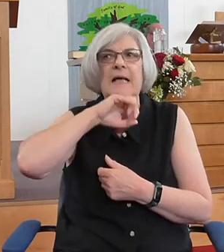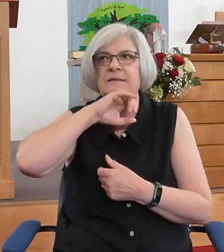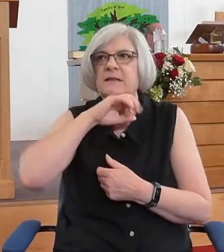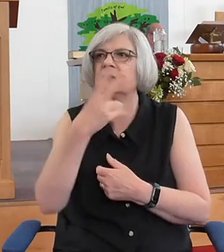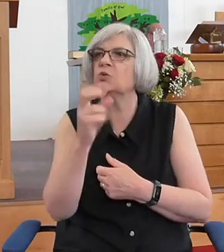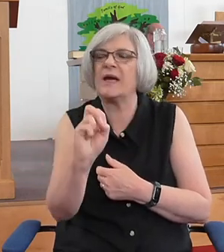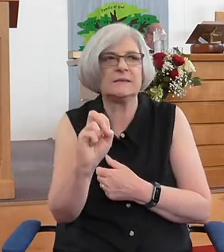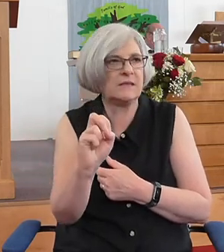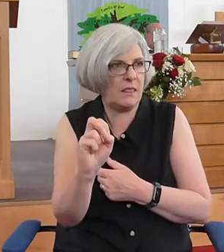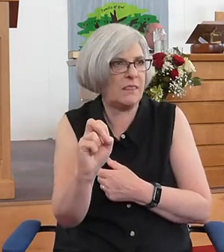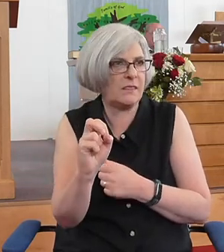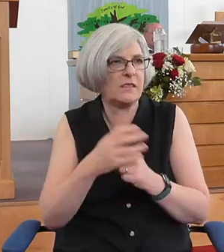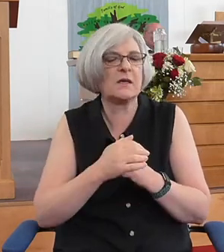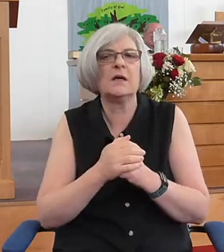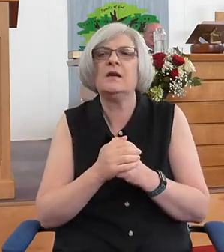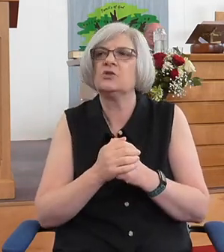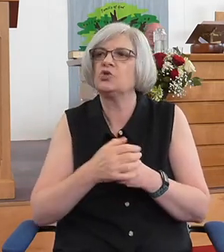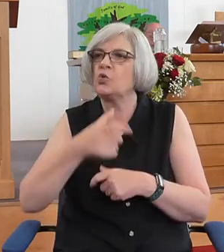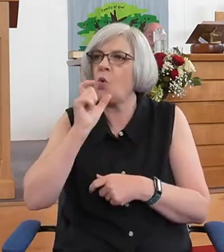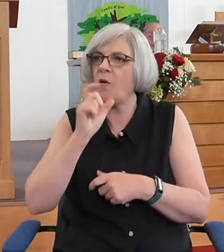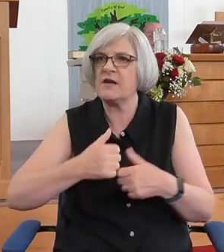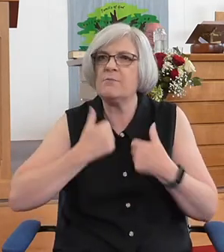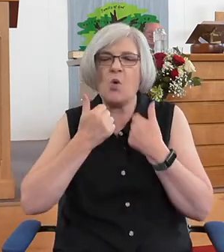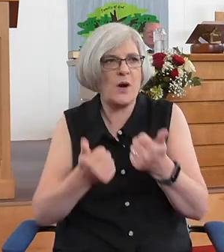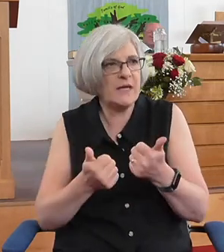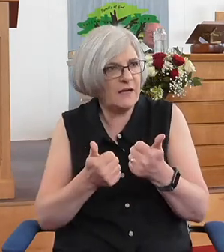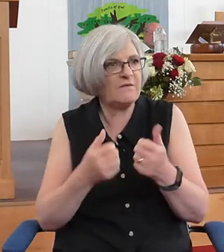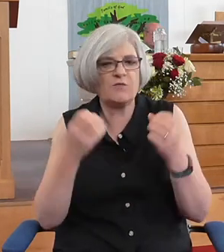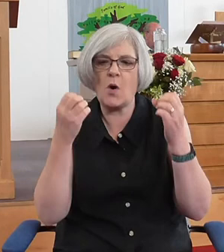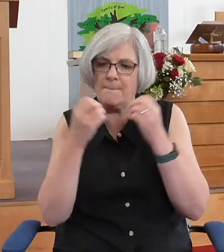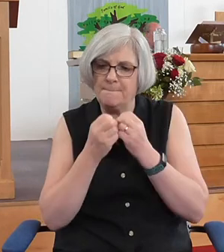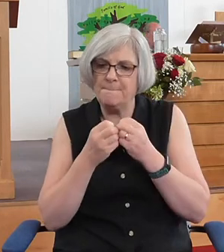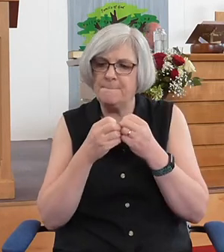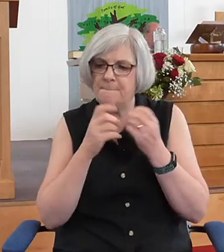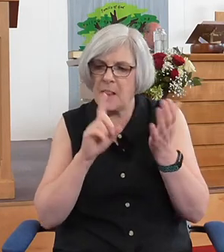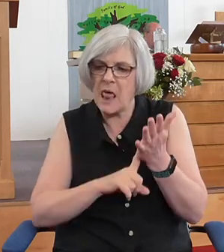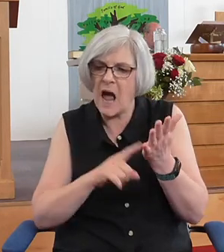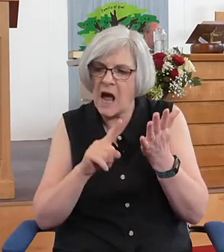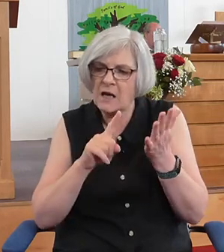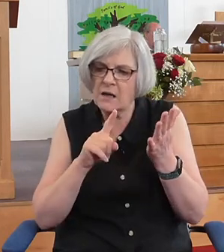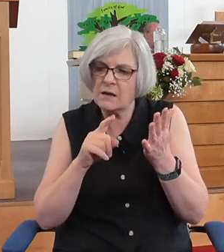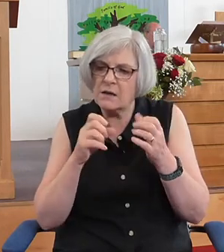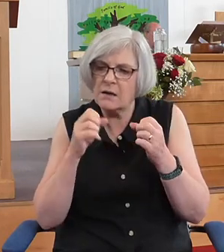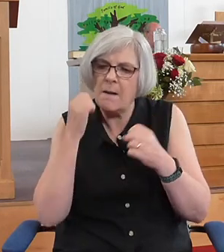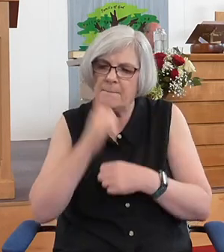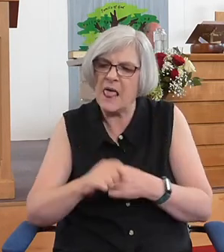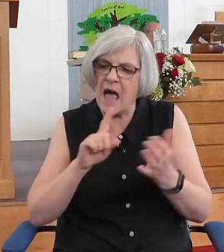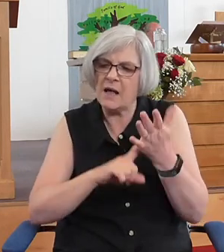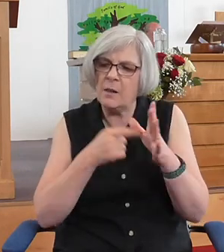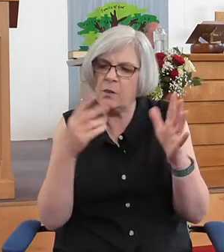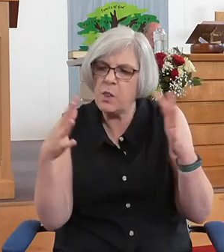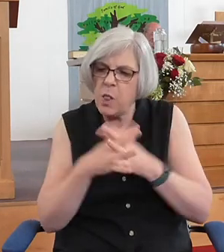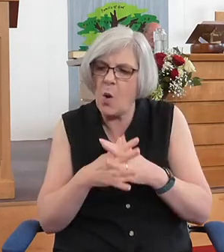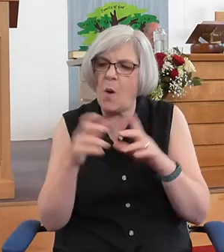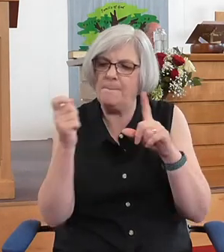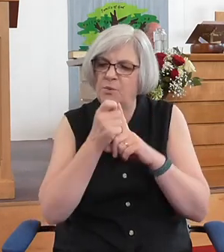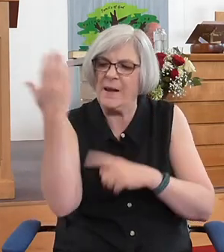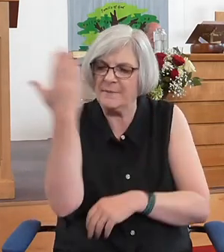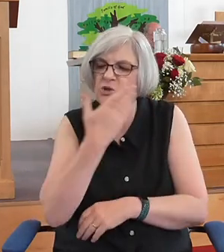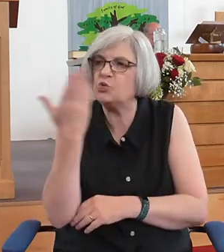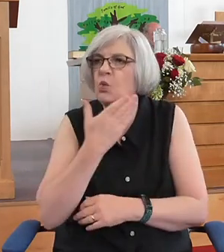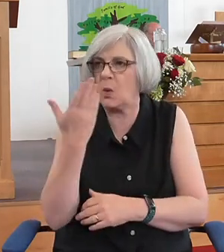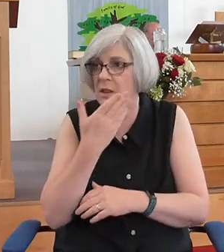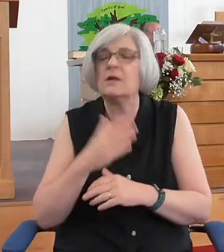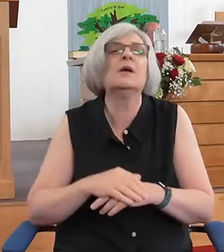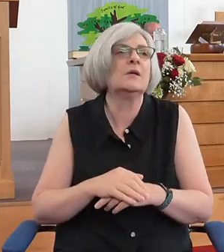20th, there's the coffee morning for Blacklock Primary School's outdoor library. Please come